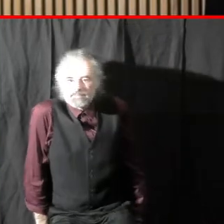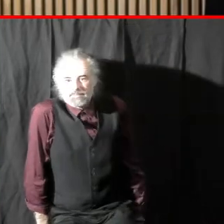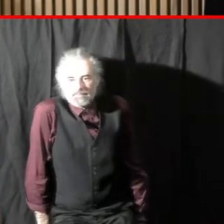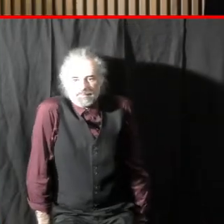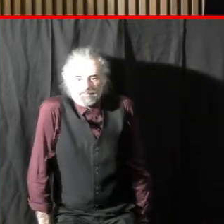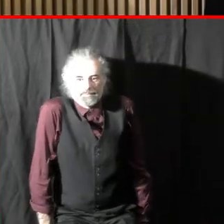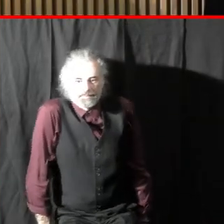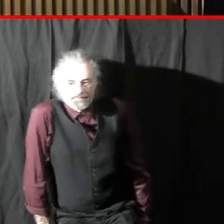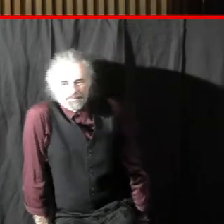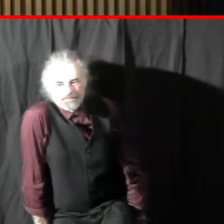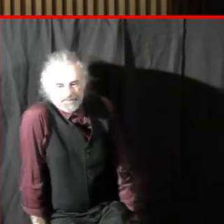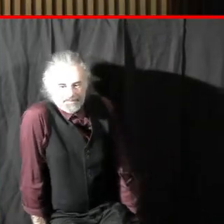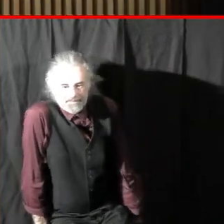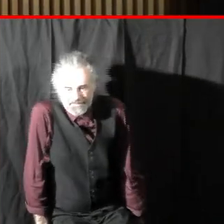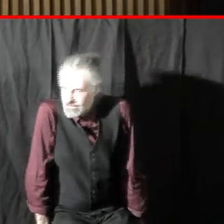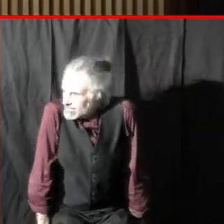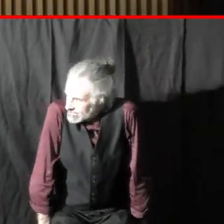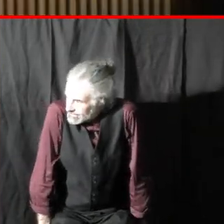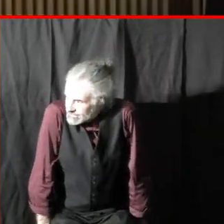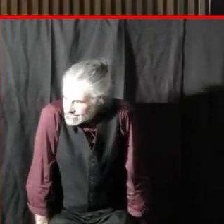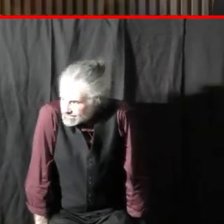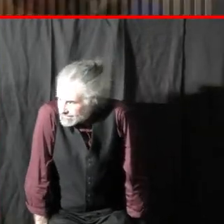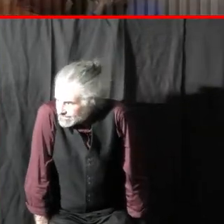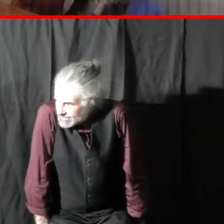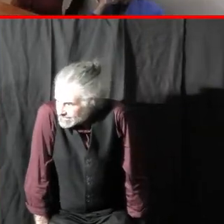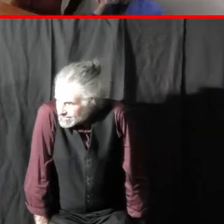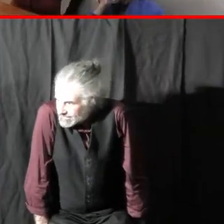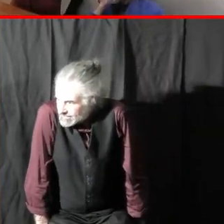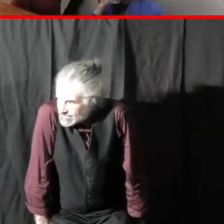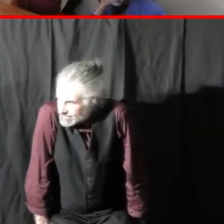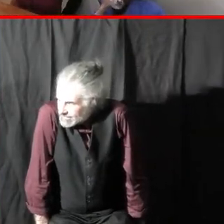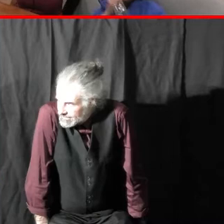Yep. I'll go straight to you.